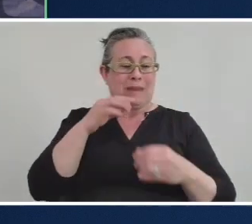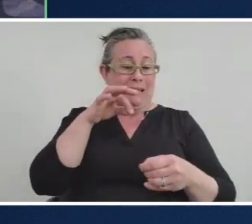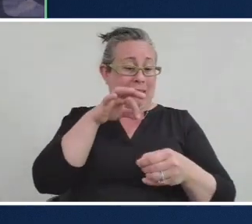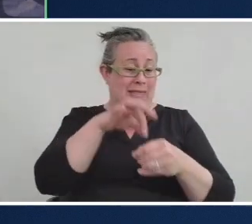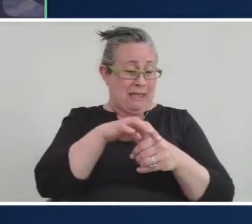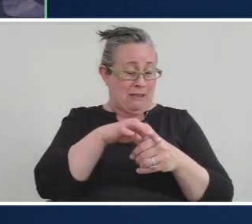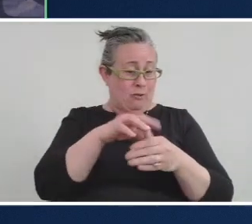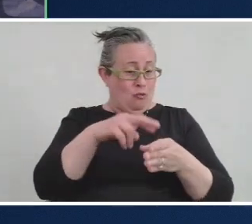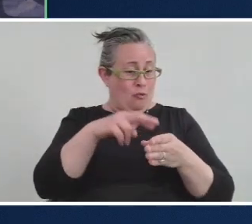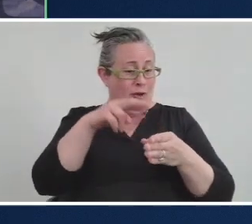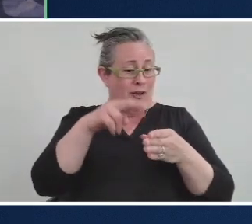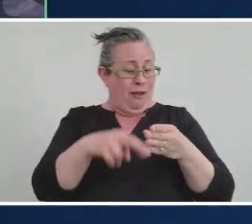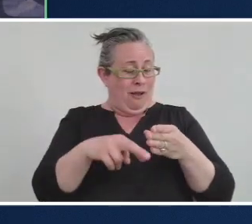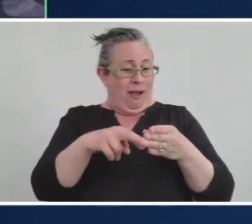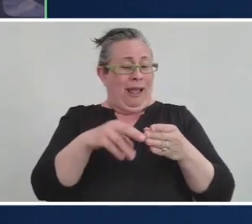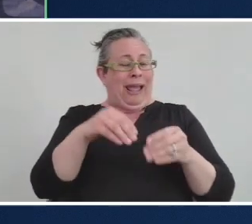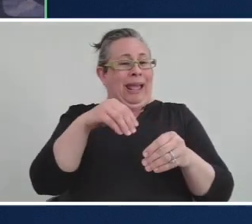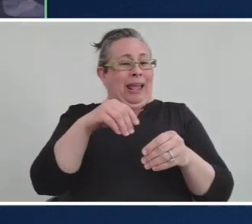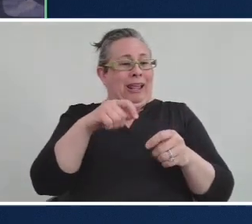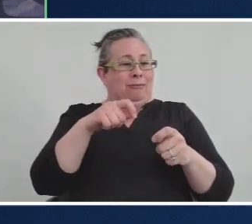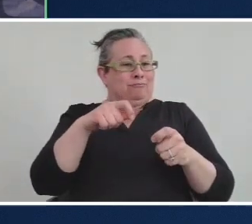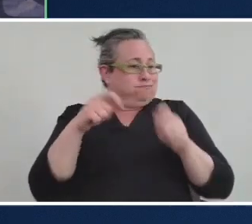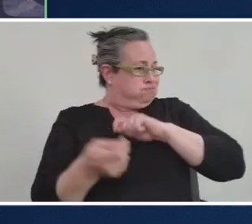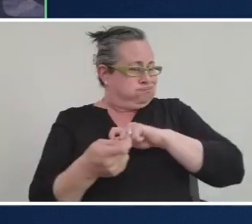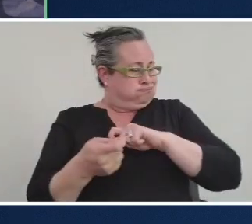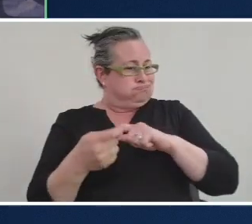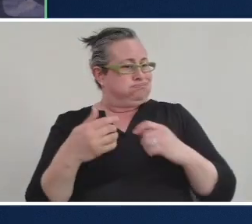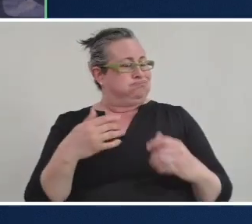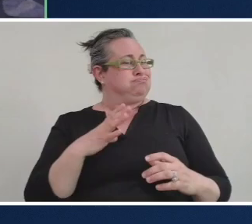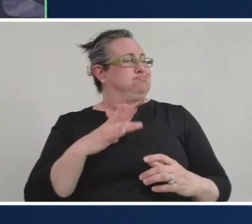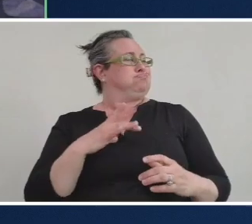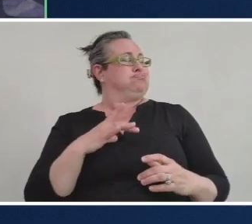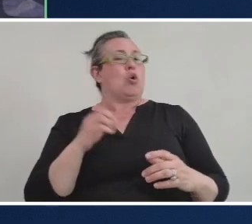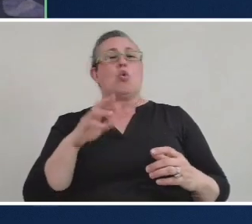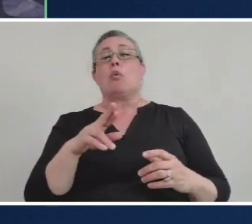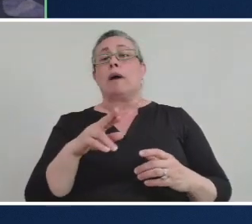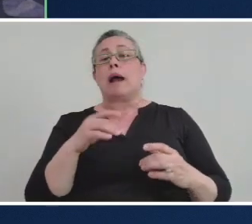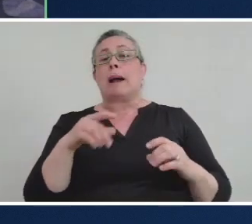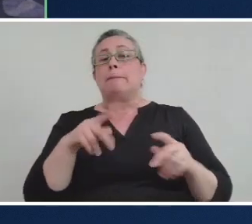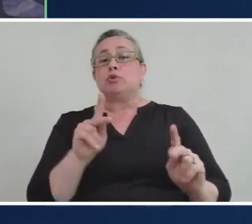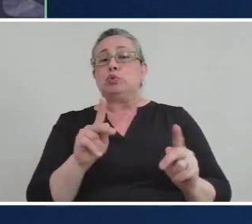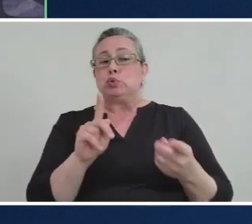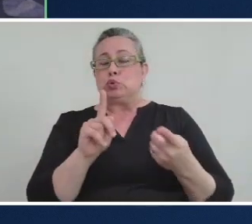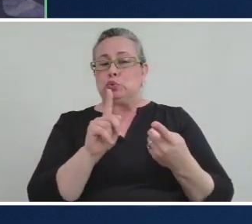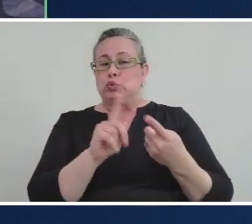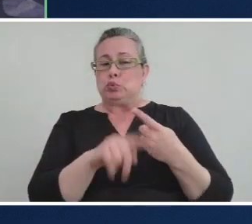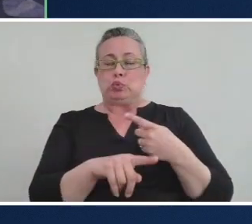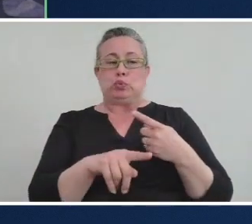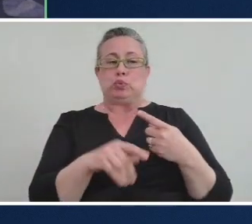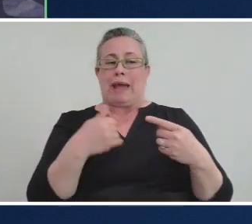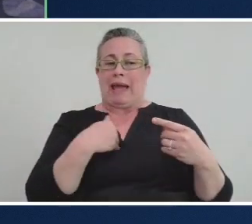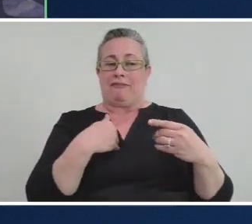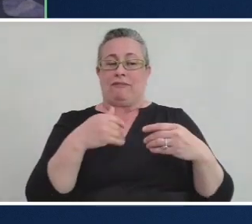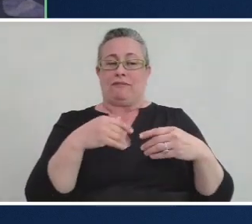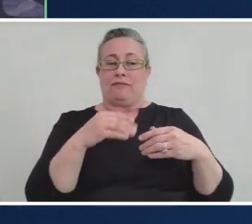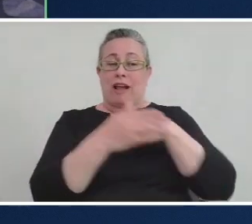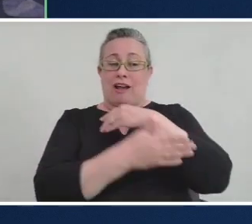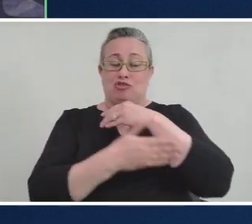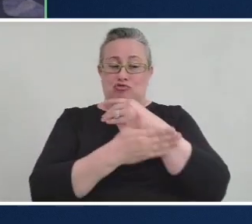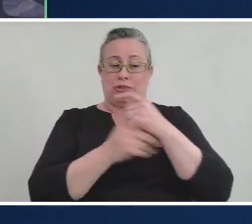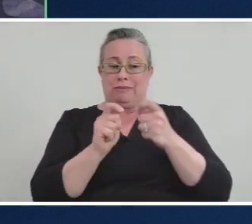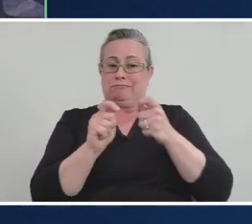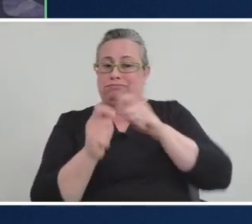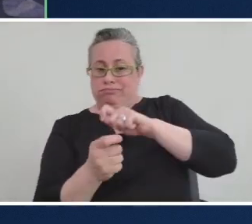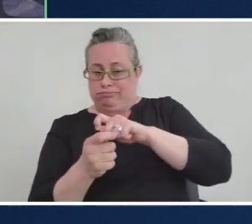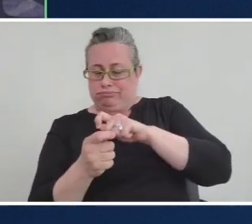in a U-turn or at least the opportunity to put the country on a different trajectory. When that happens, as it